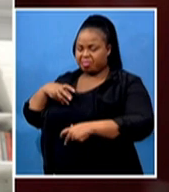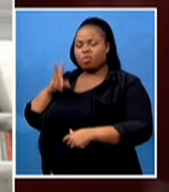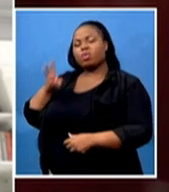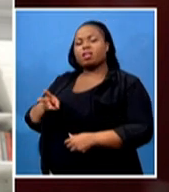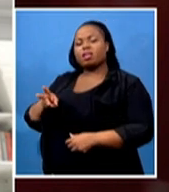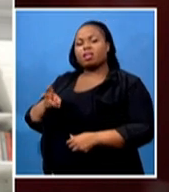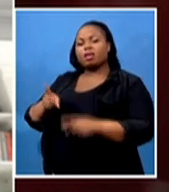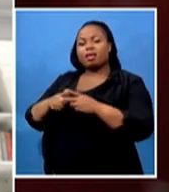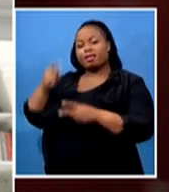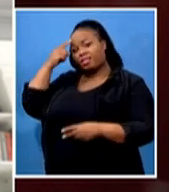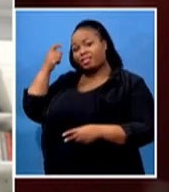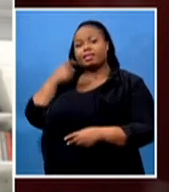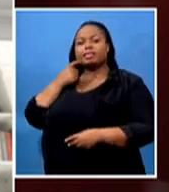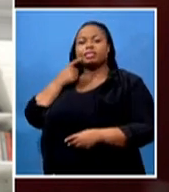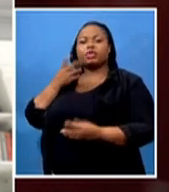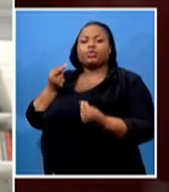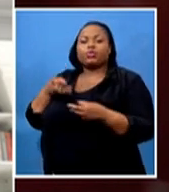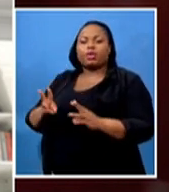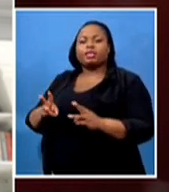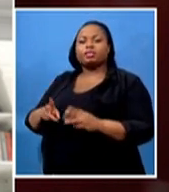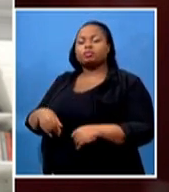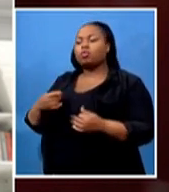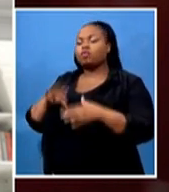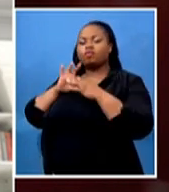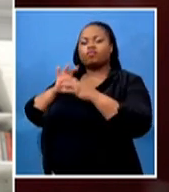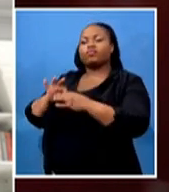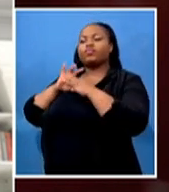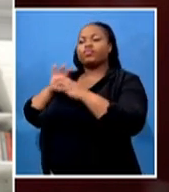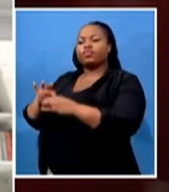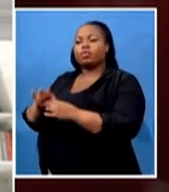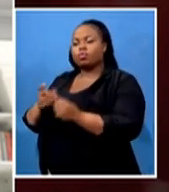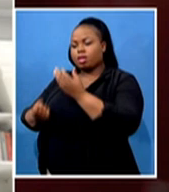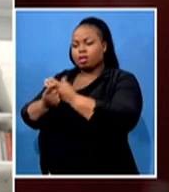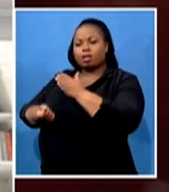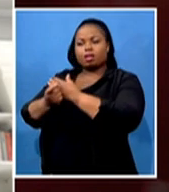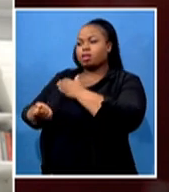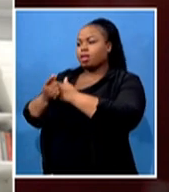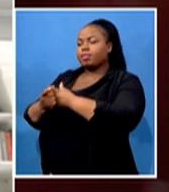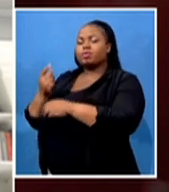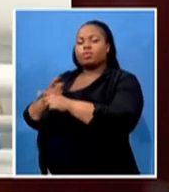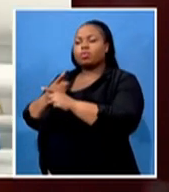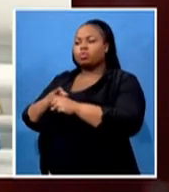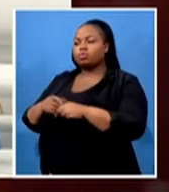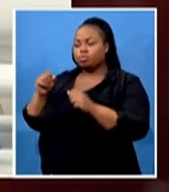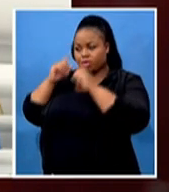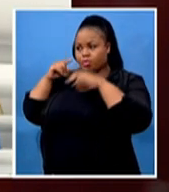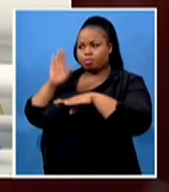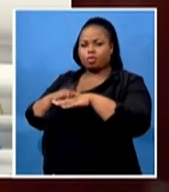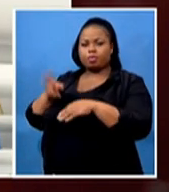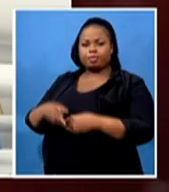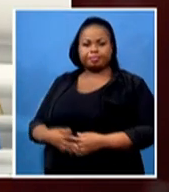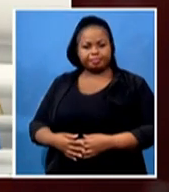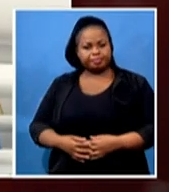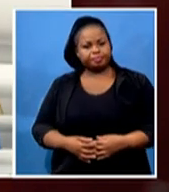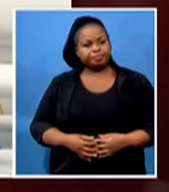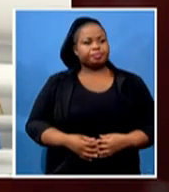new forms of collaboration will emerge. So that's what we need to be aware of. So just in terms of the resumption